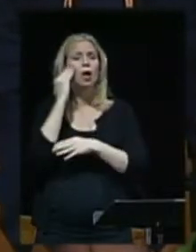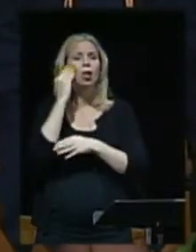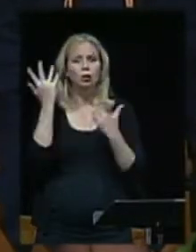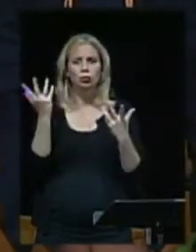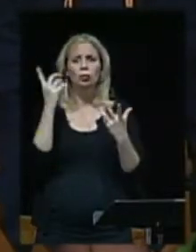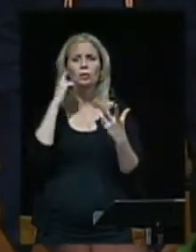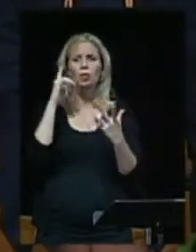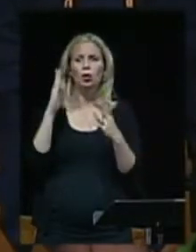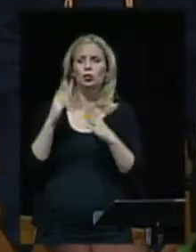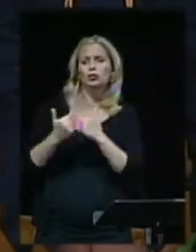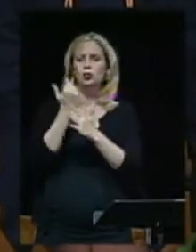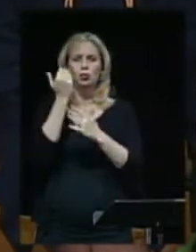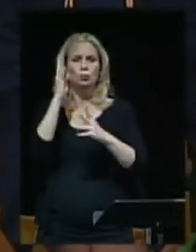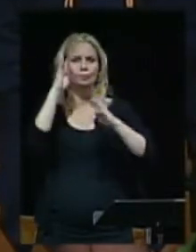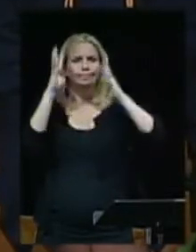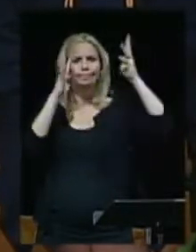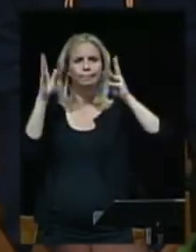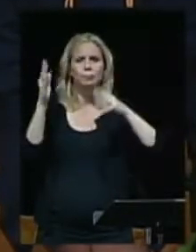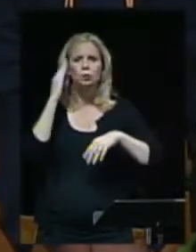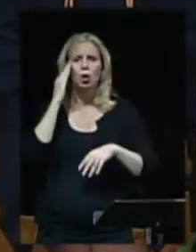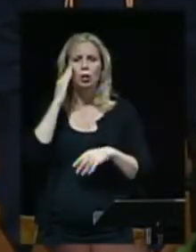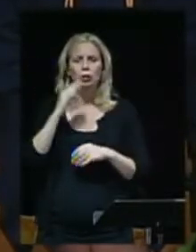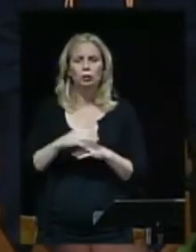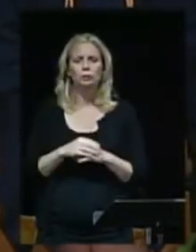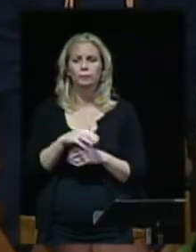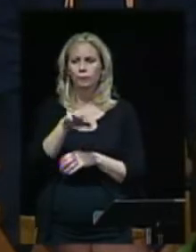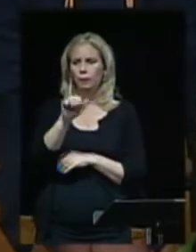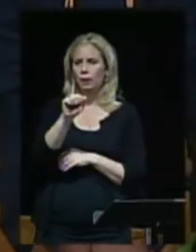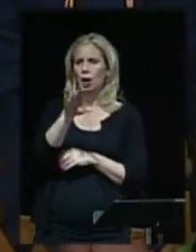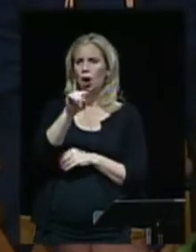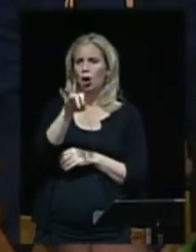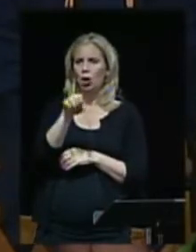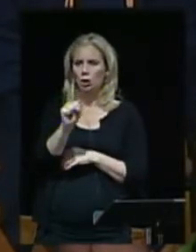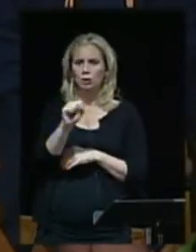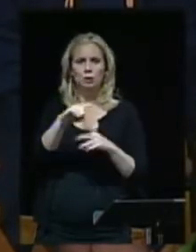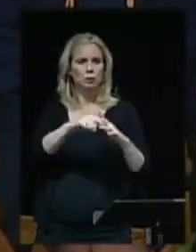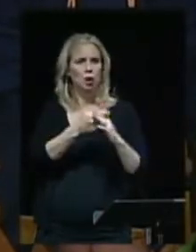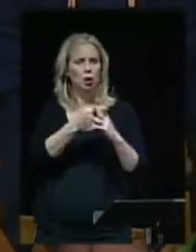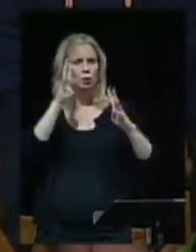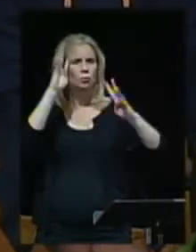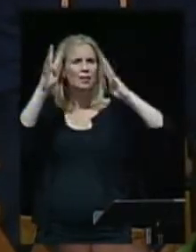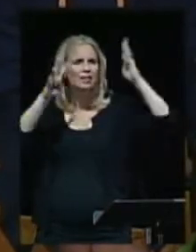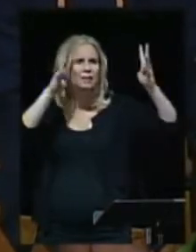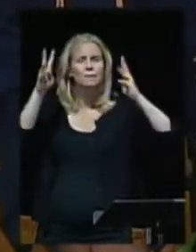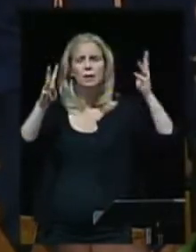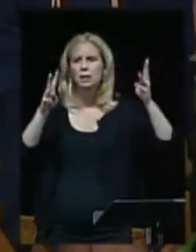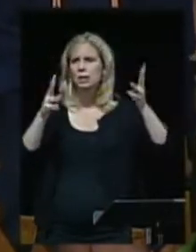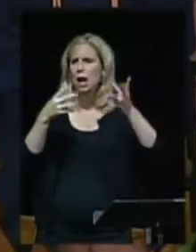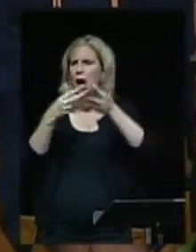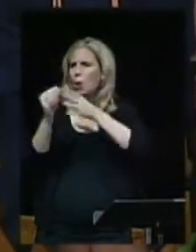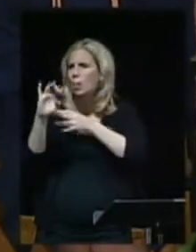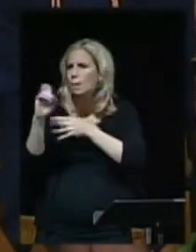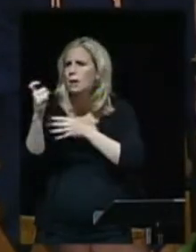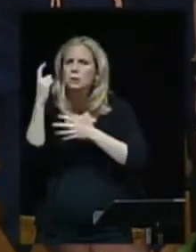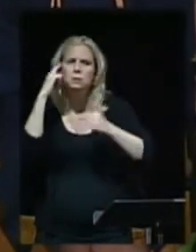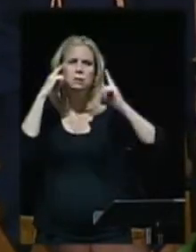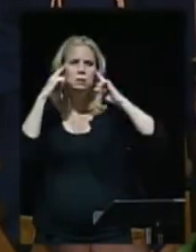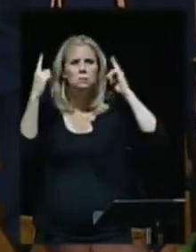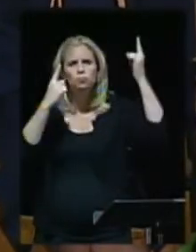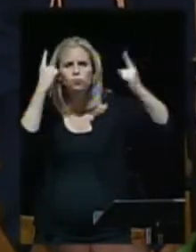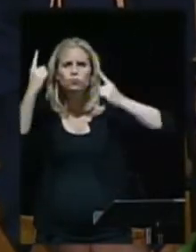knowledge. The arts. The arts cultivate creativity and stimulate out-of-the-box thinking. Imagination,